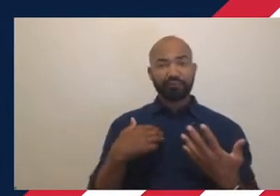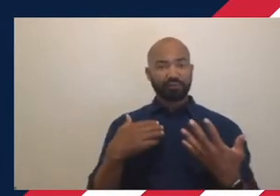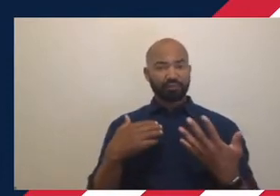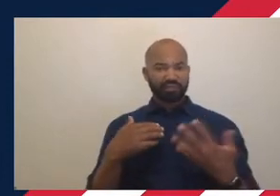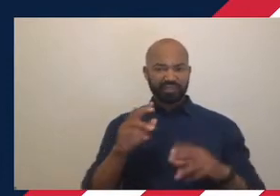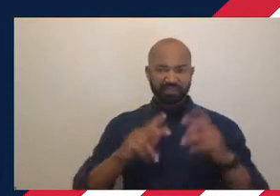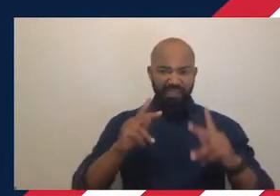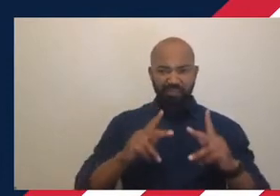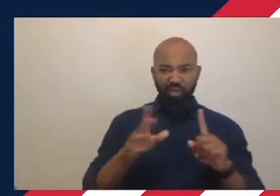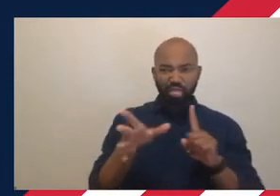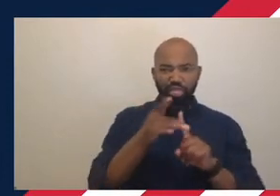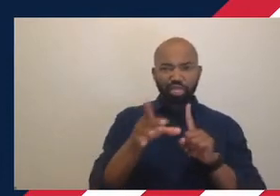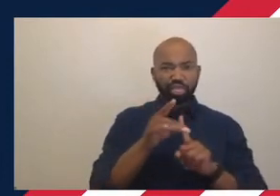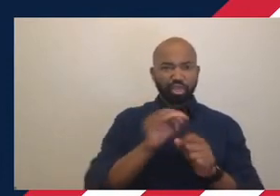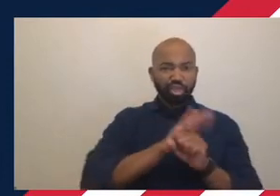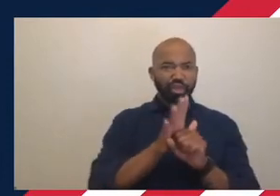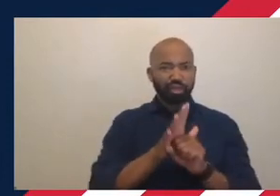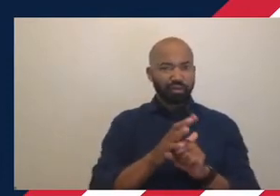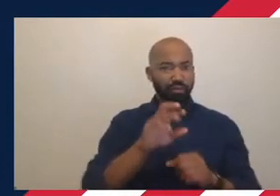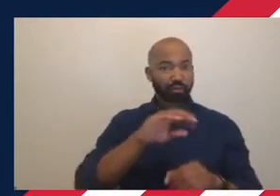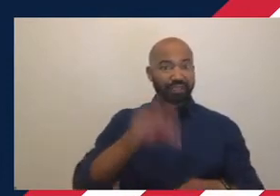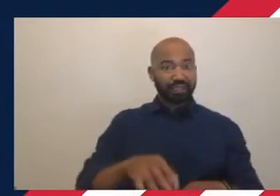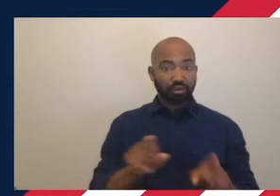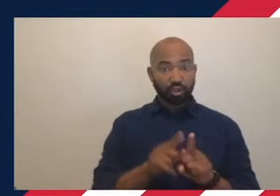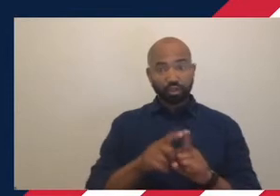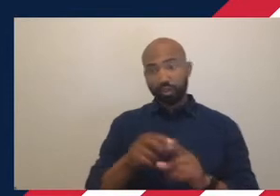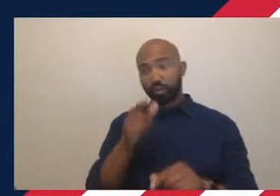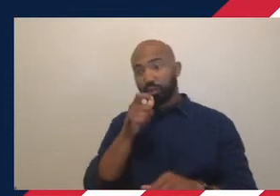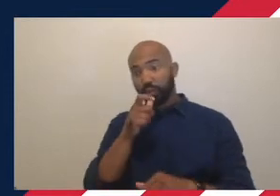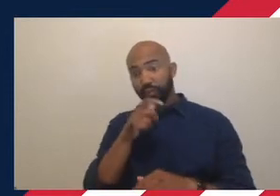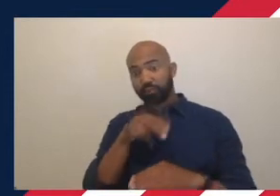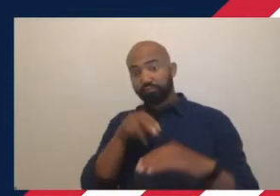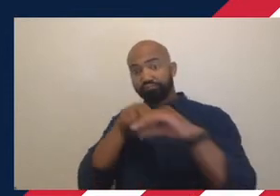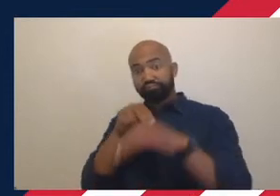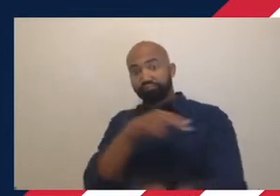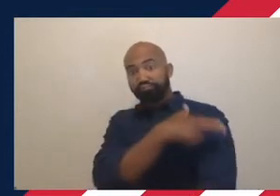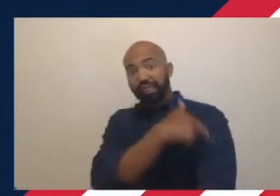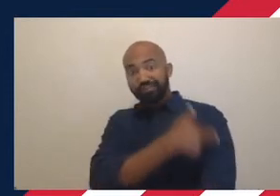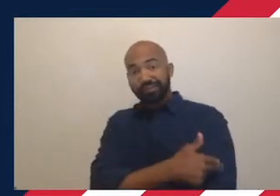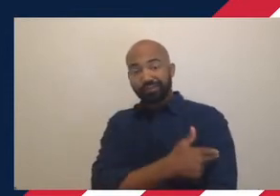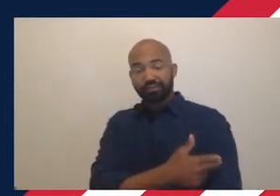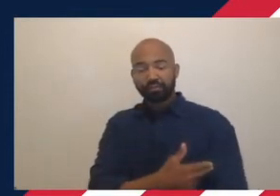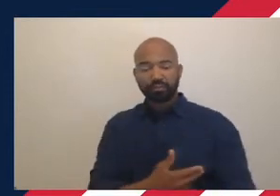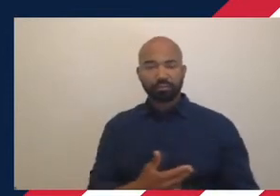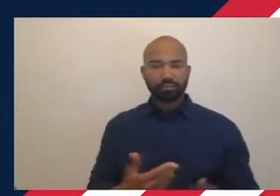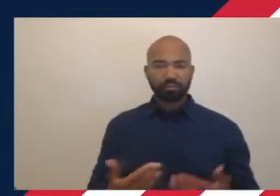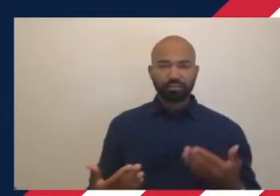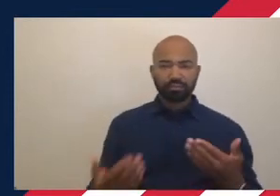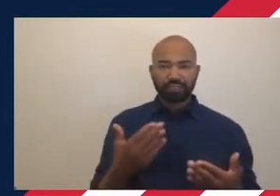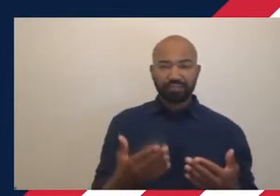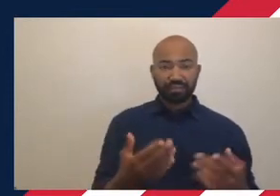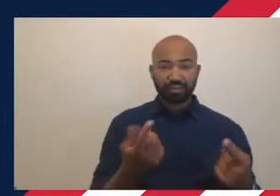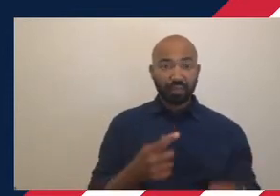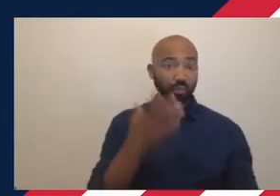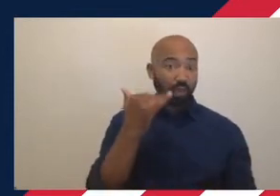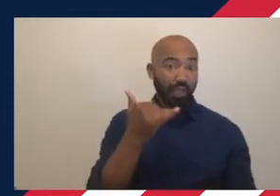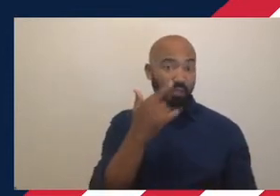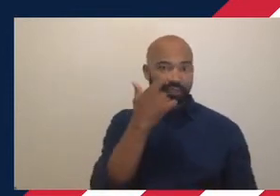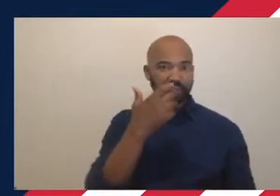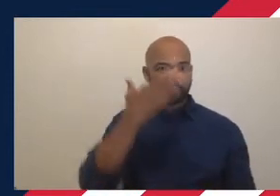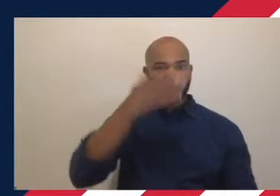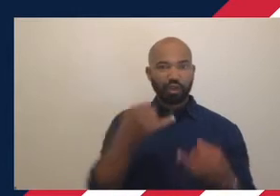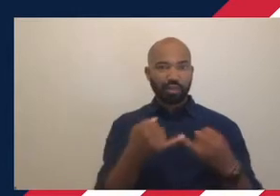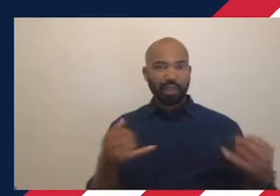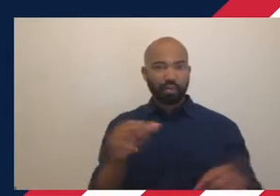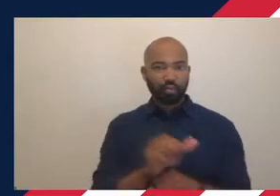at the hospital, I can't help but wonder if part of that is because we are the frontline workers. We are exposed